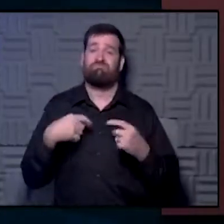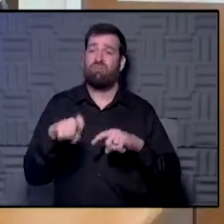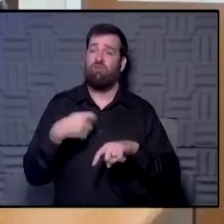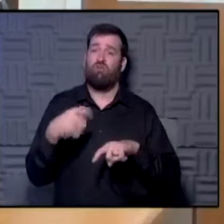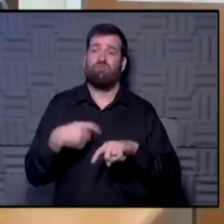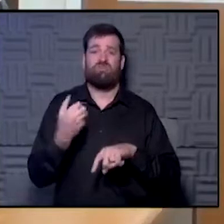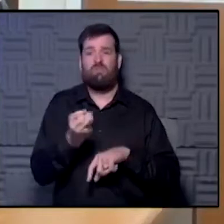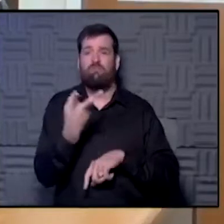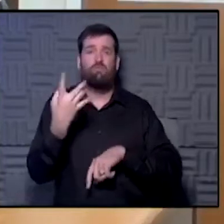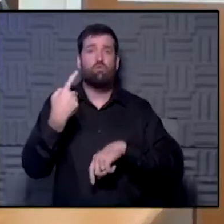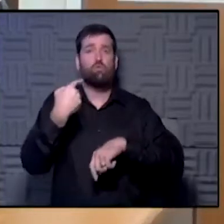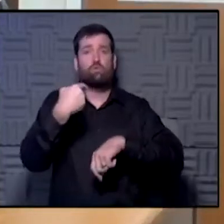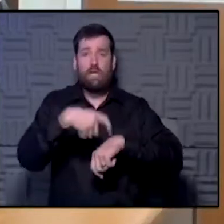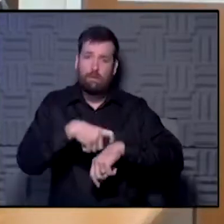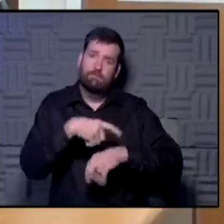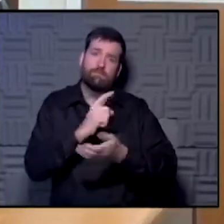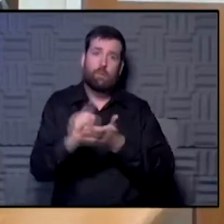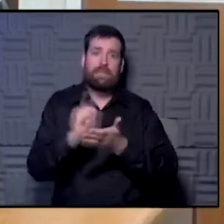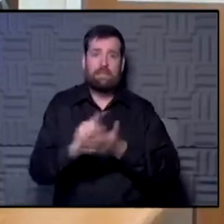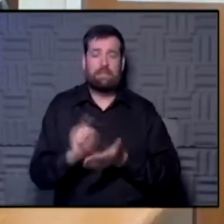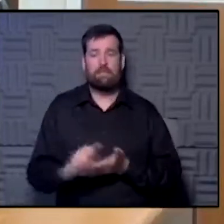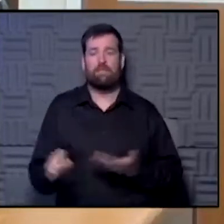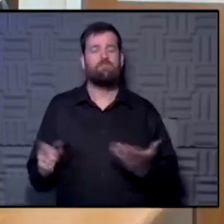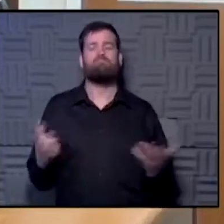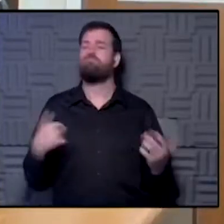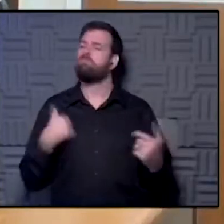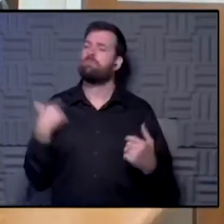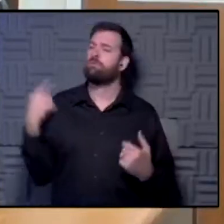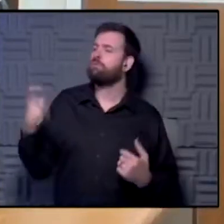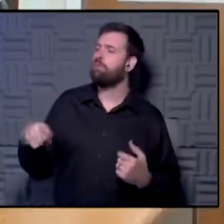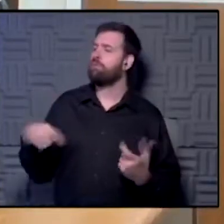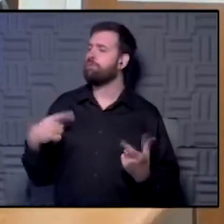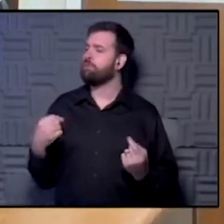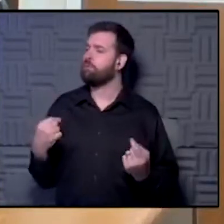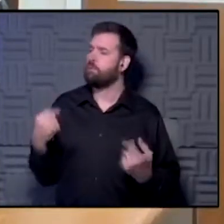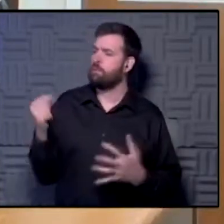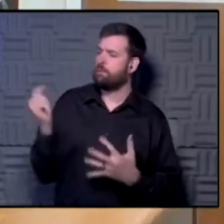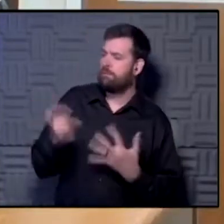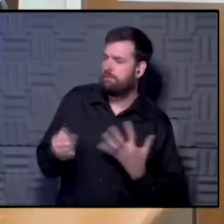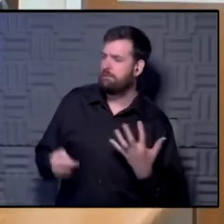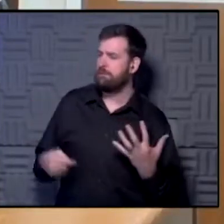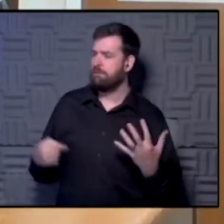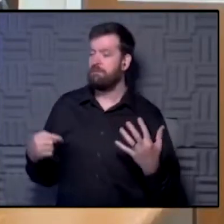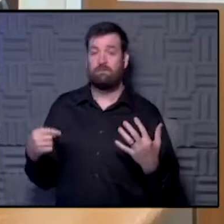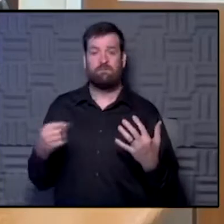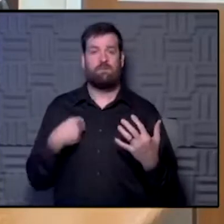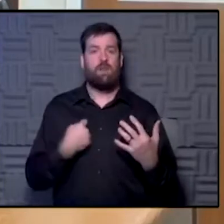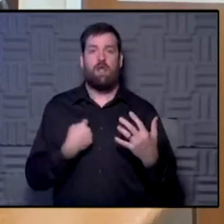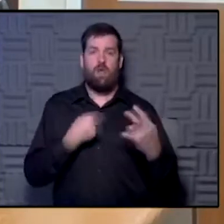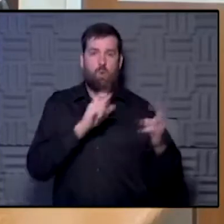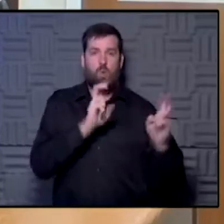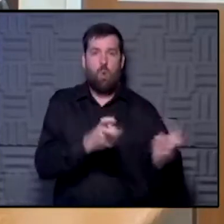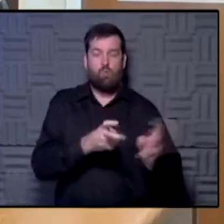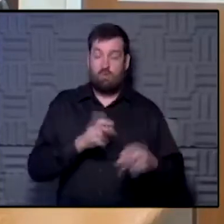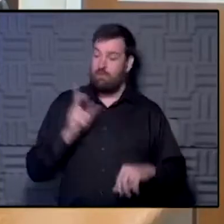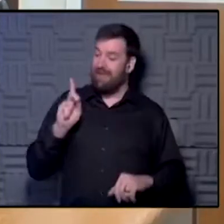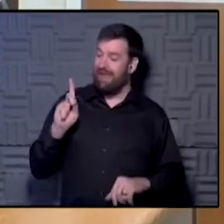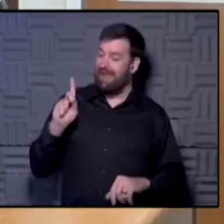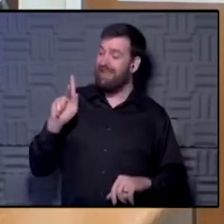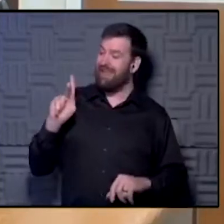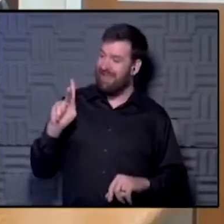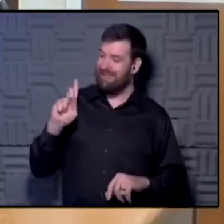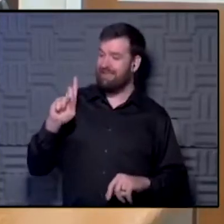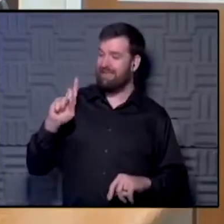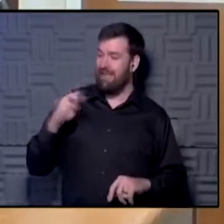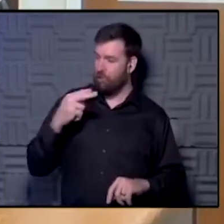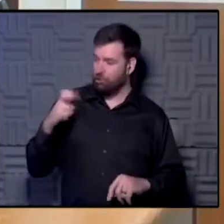times a week saying, hey, what are we supposed to do? And I just quote them. This is what KDHE says. This is